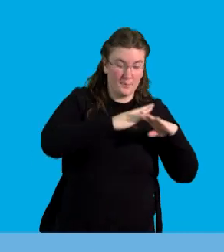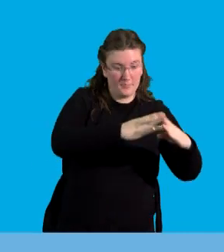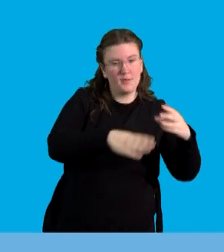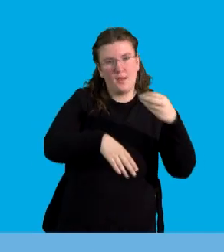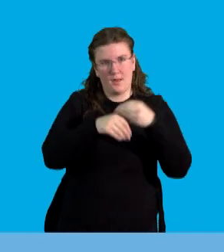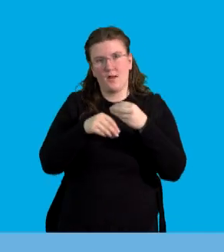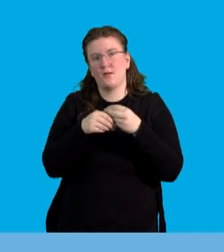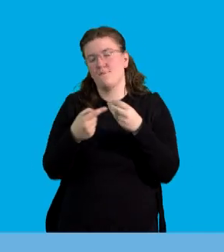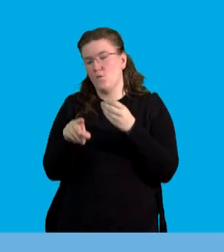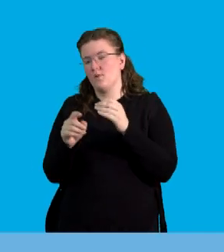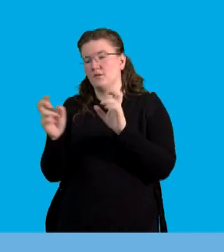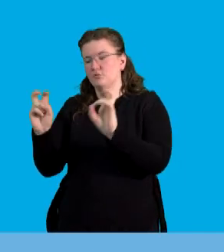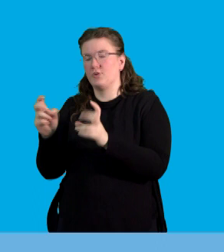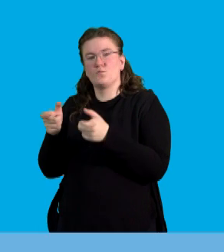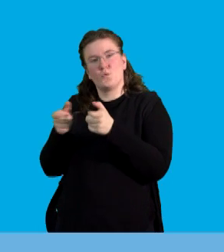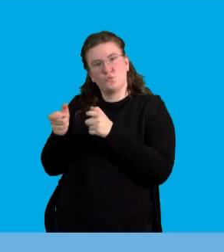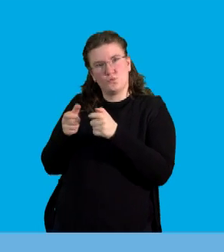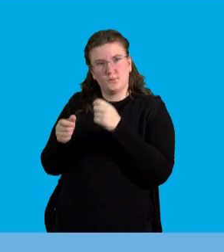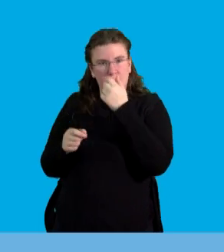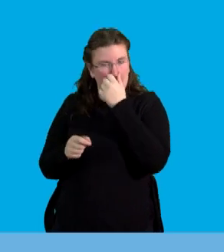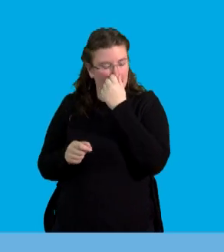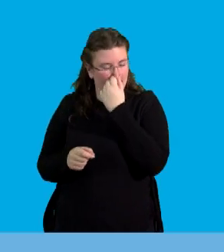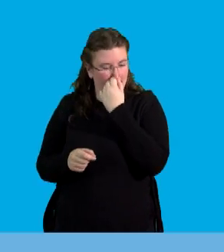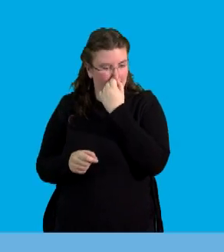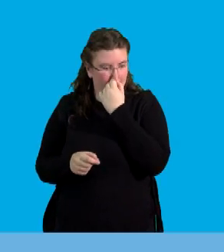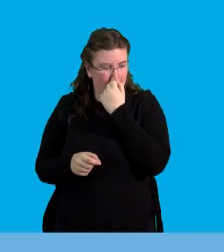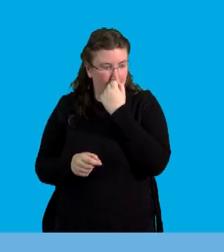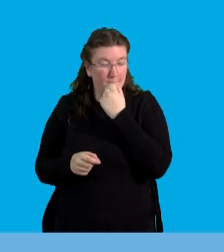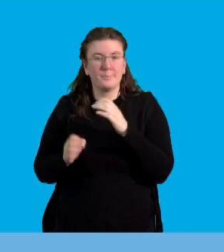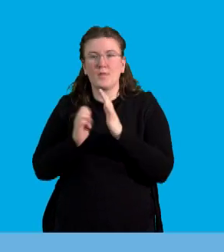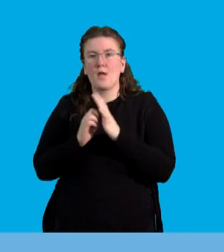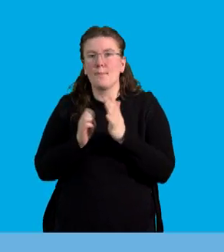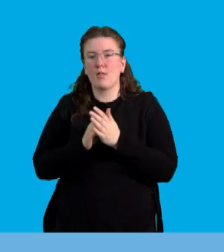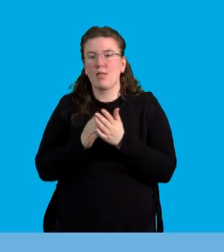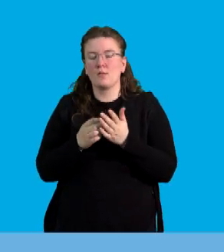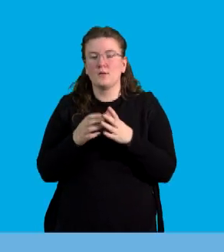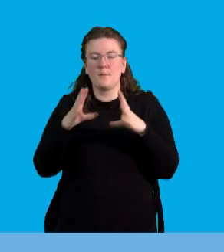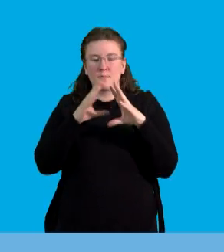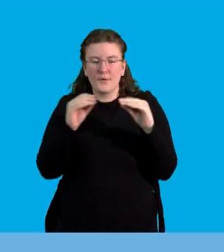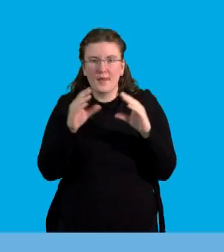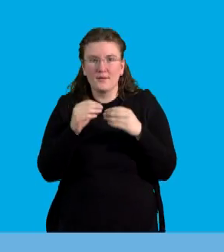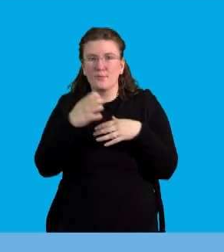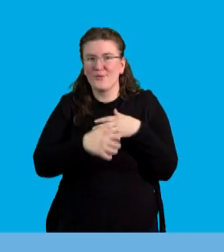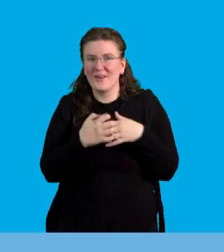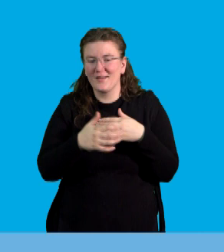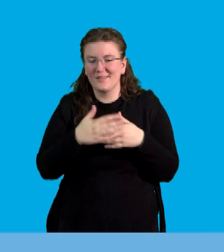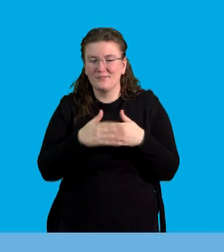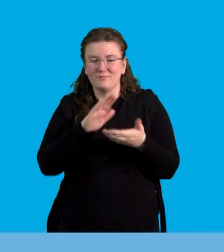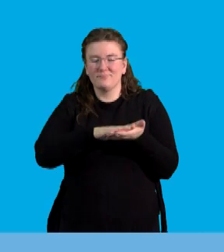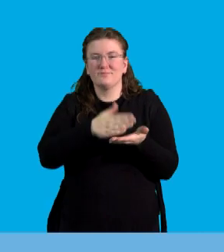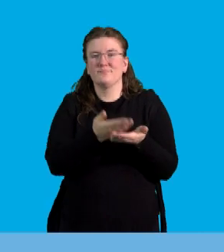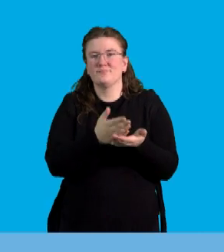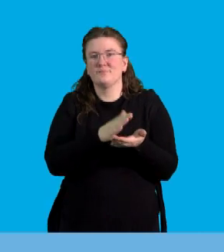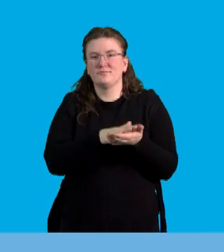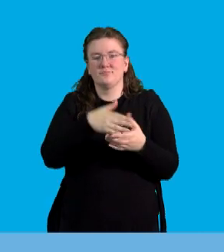through that particular appliance. So appliances such as toasters, heaters, and kettles, they contain